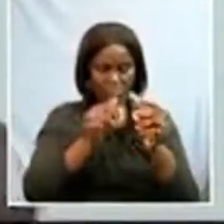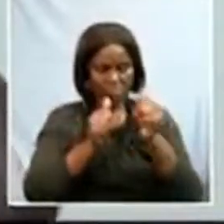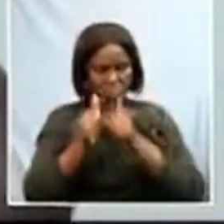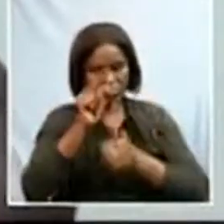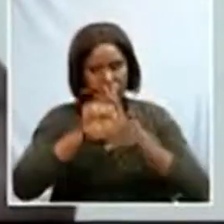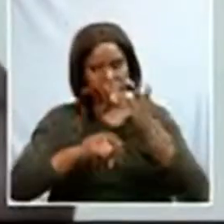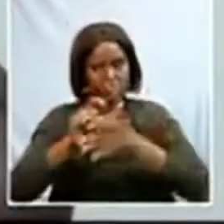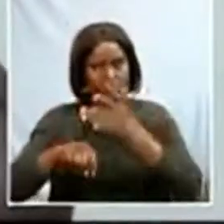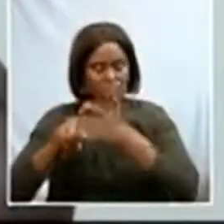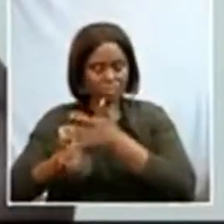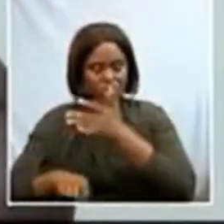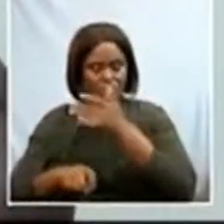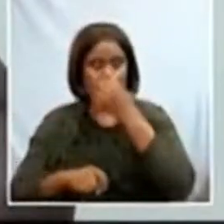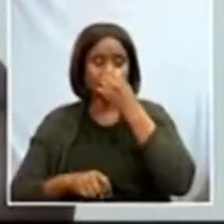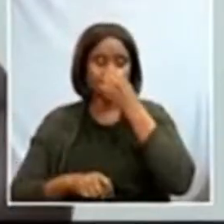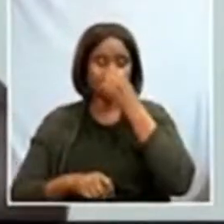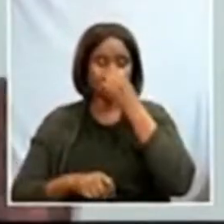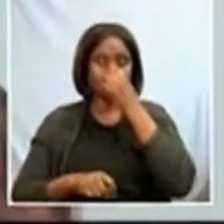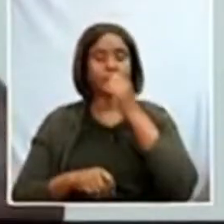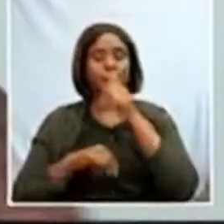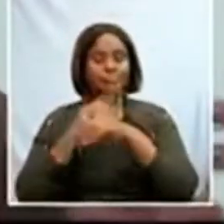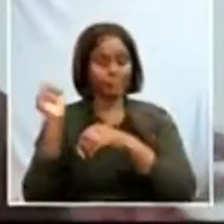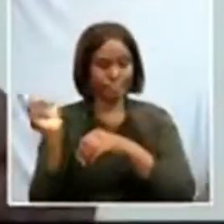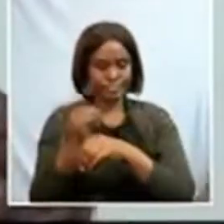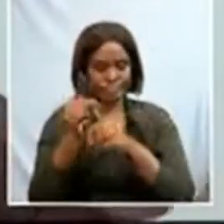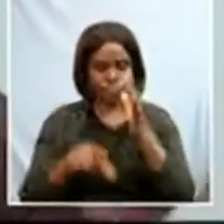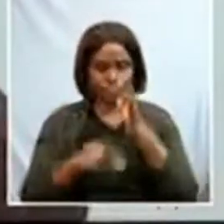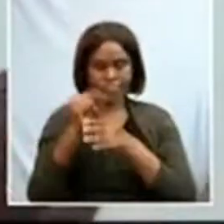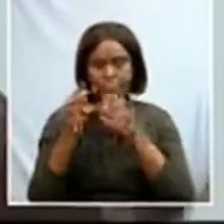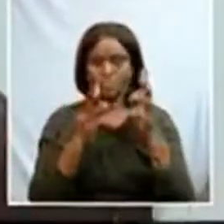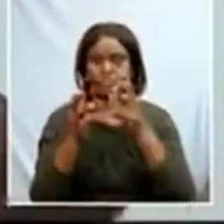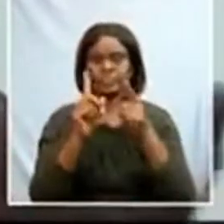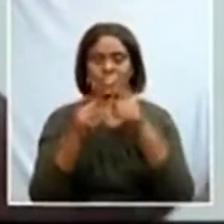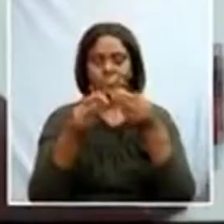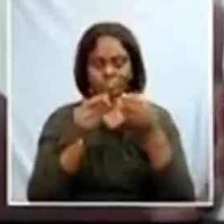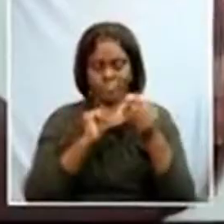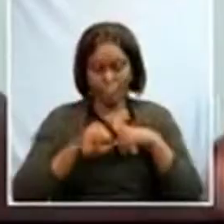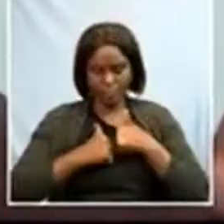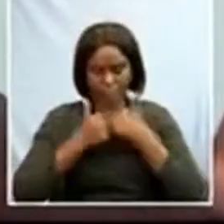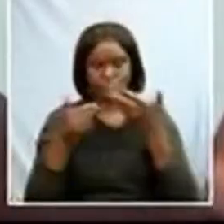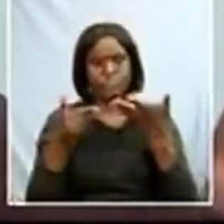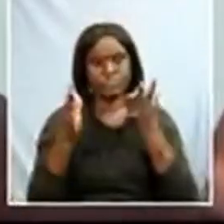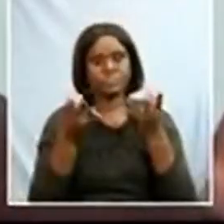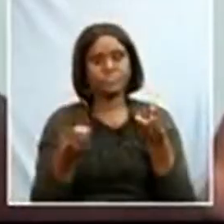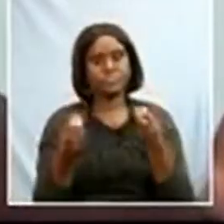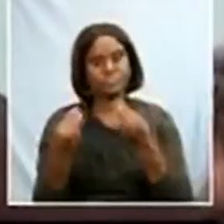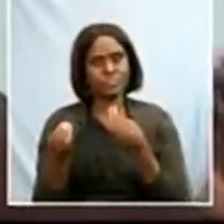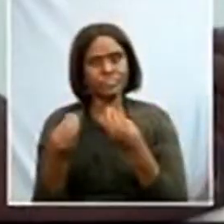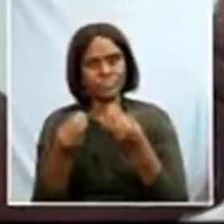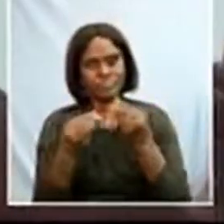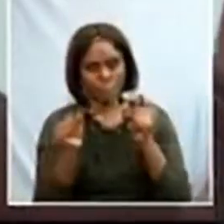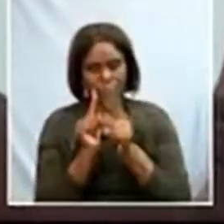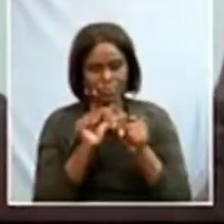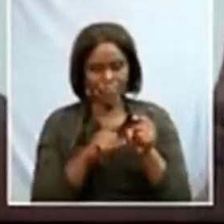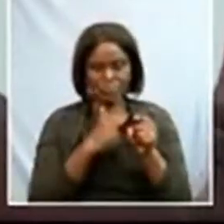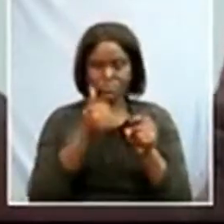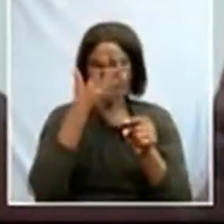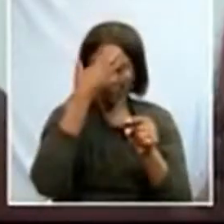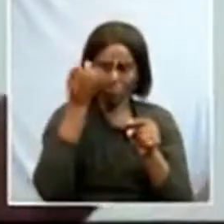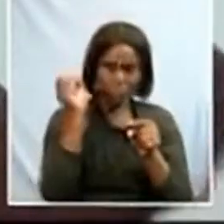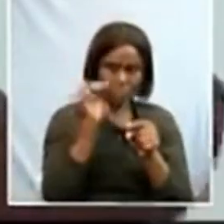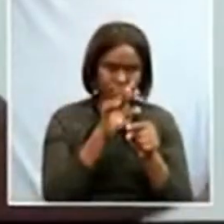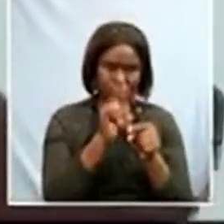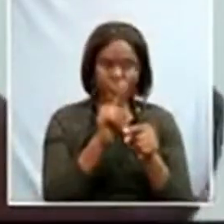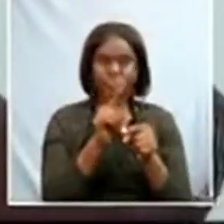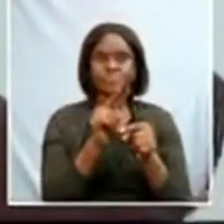administrative costs. We always find ways to give ourselves allowances and neglect